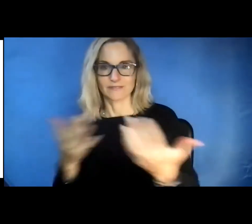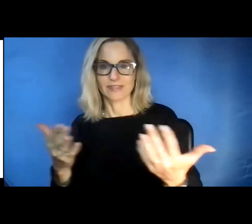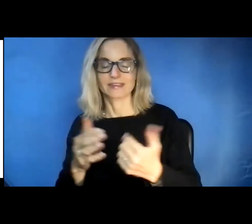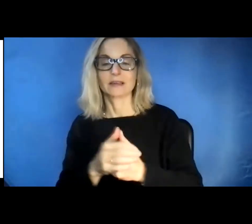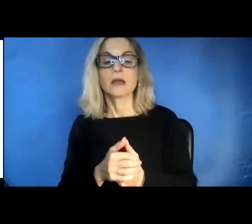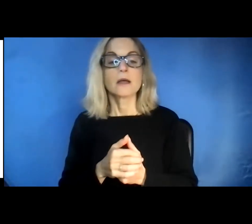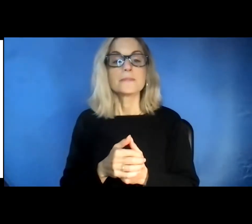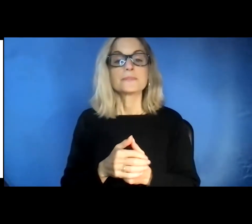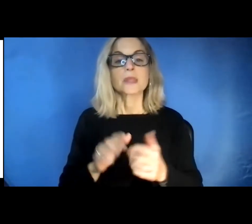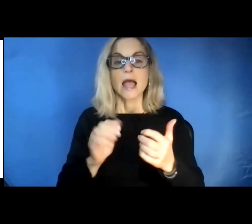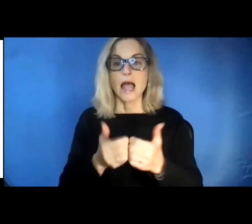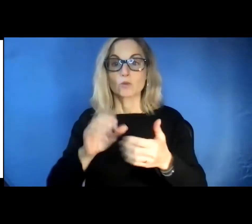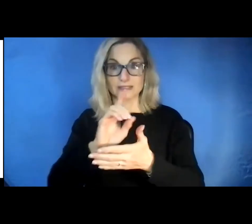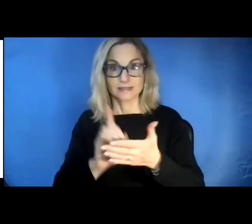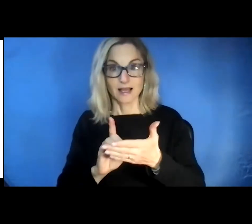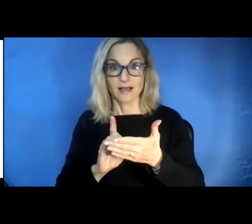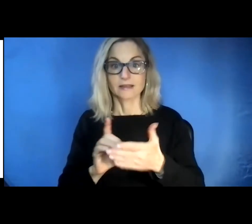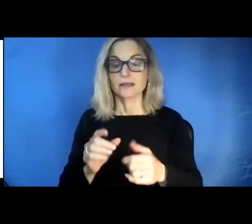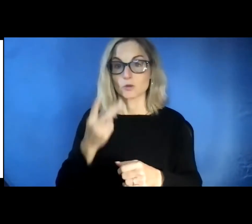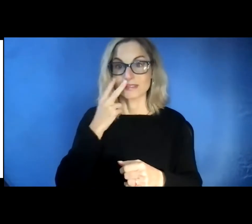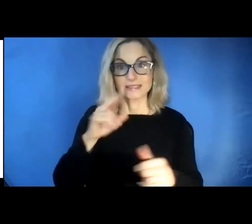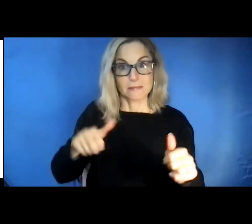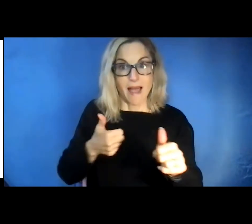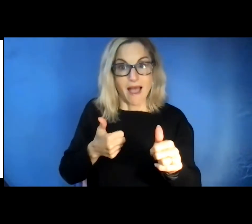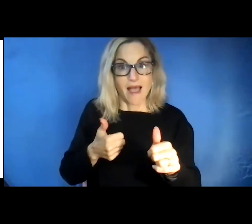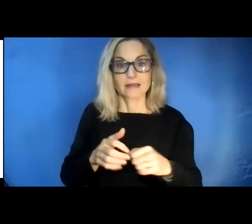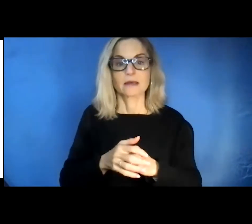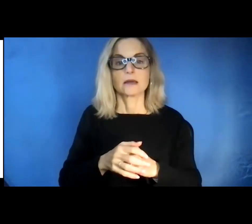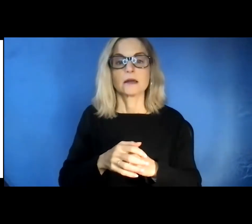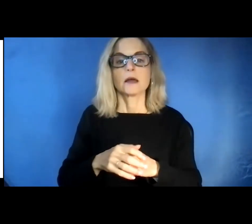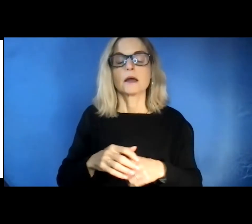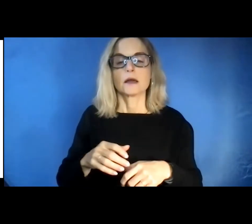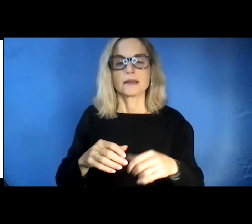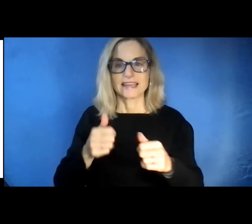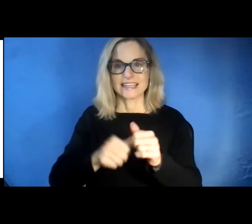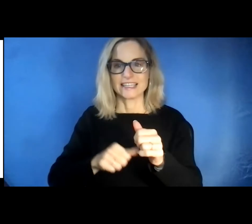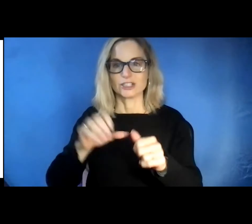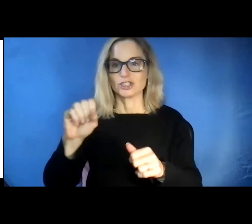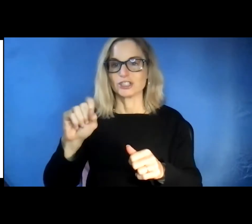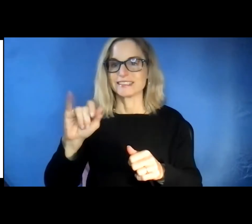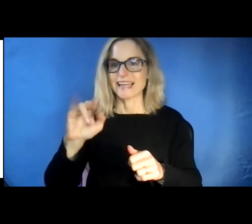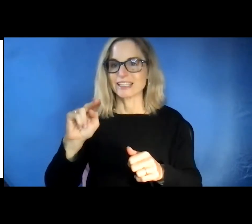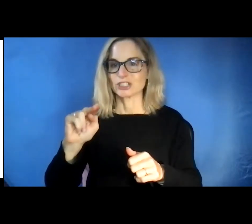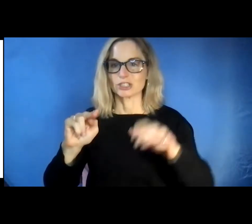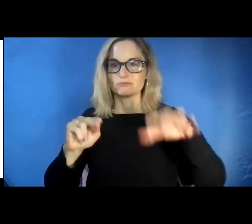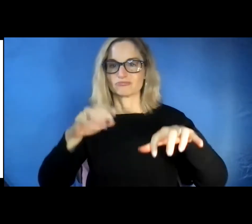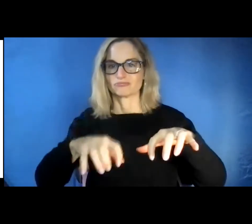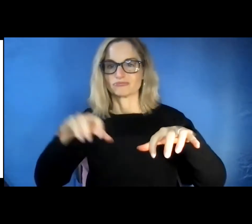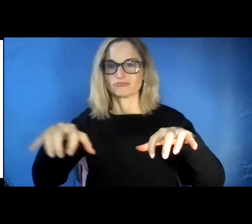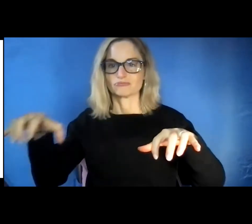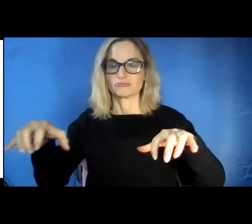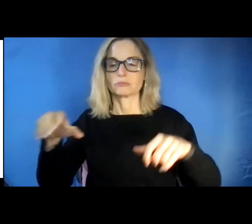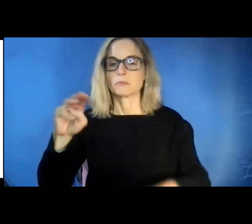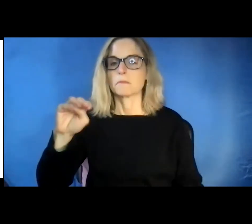we design the drive unit, as you can see behind us, very modular stations that we swap in and out where, we've